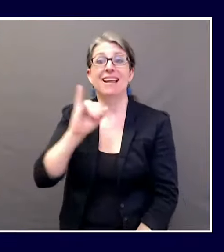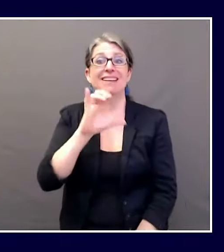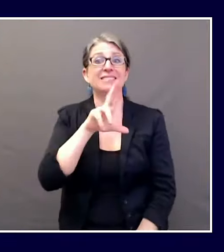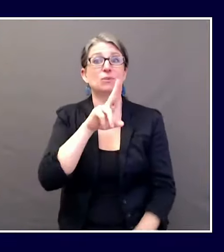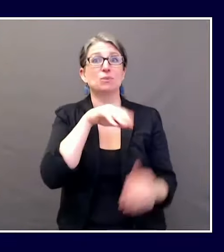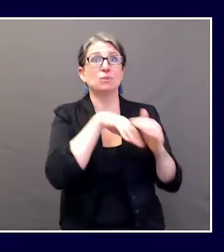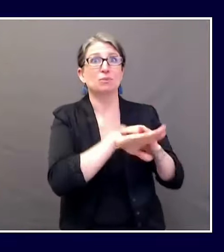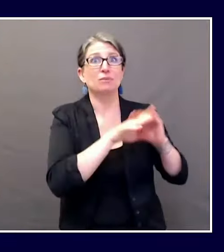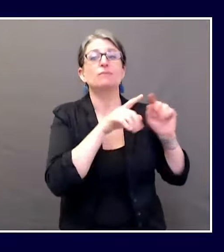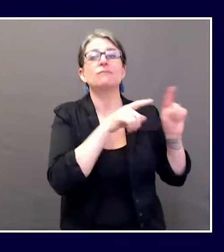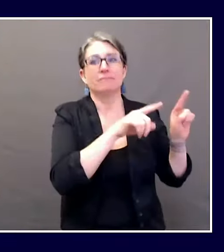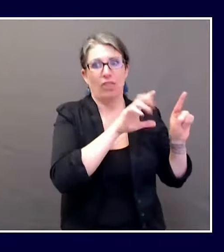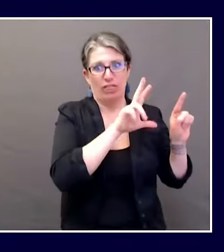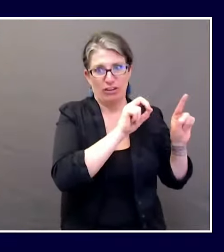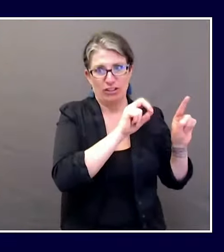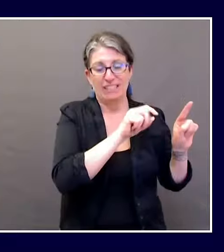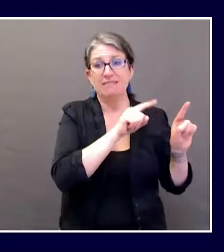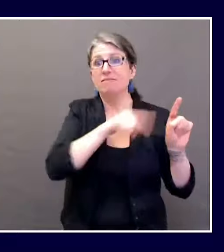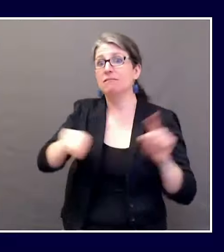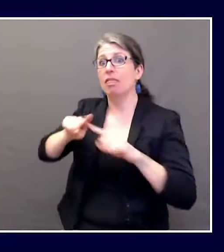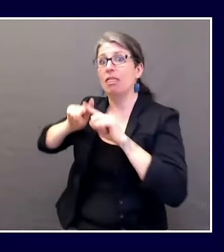4,376 are healthcare workers.